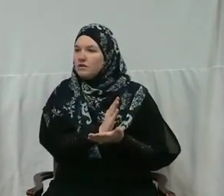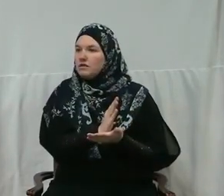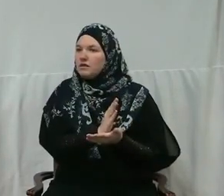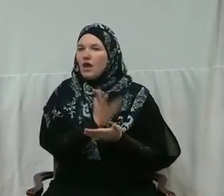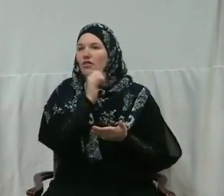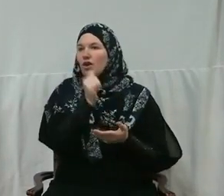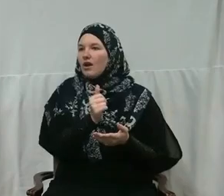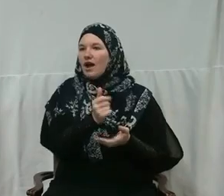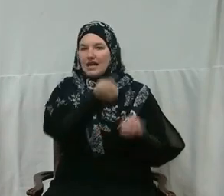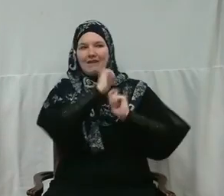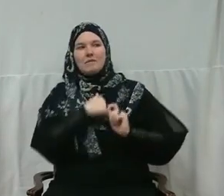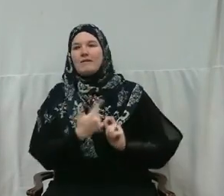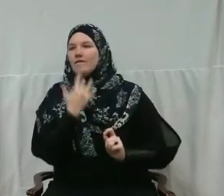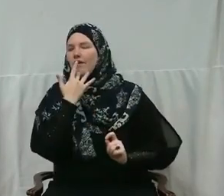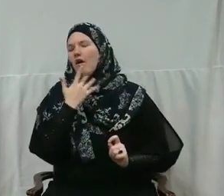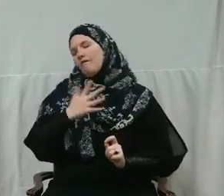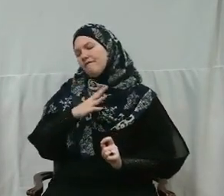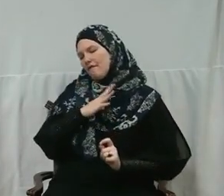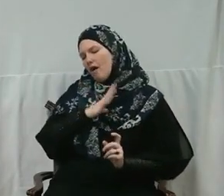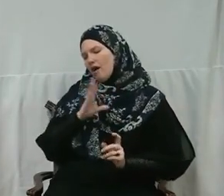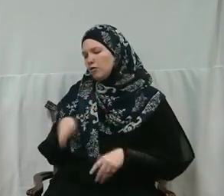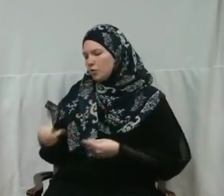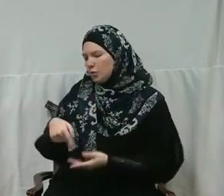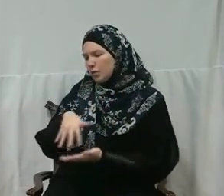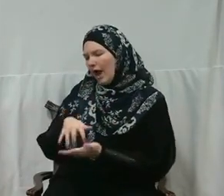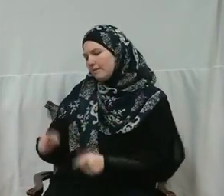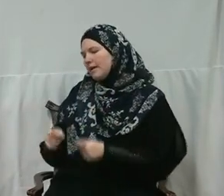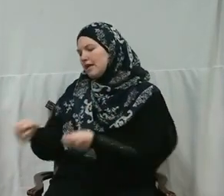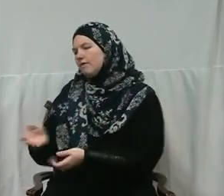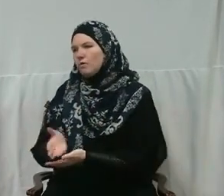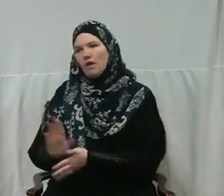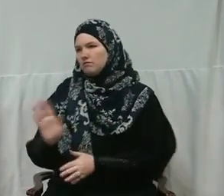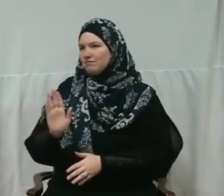a favor to agree to give us any of these rights.